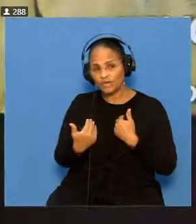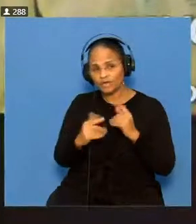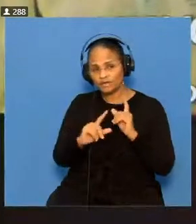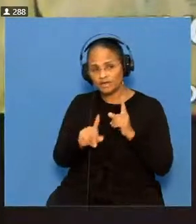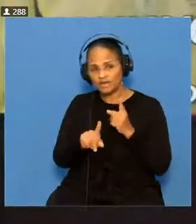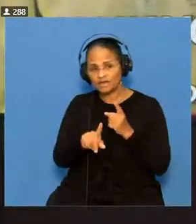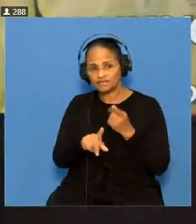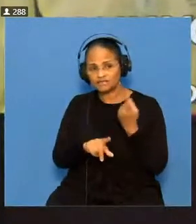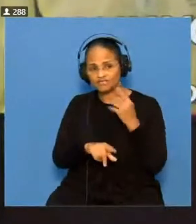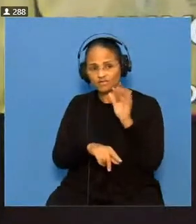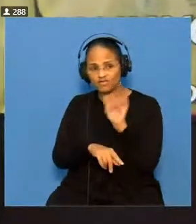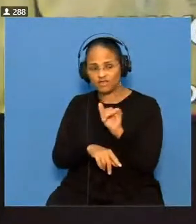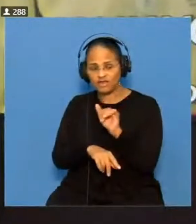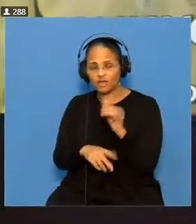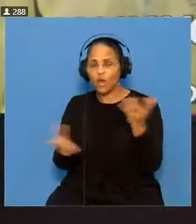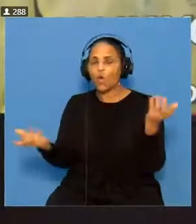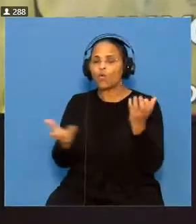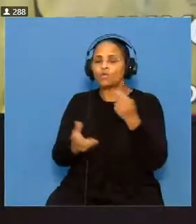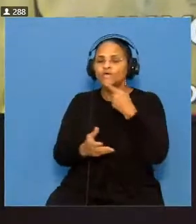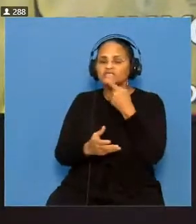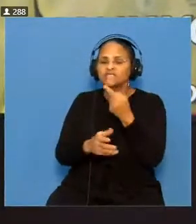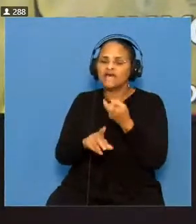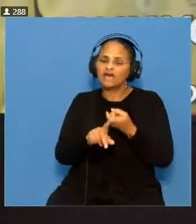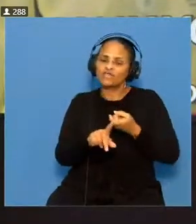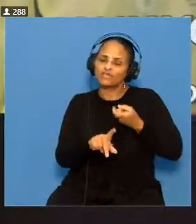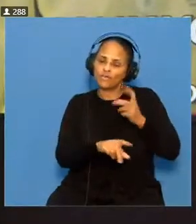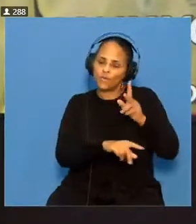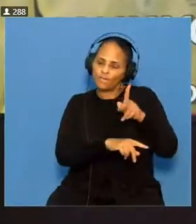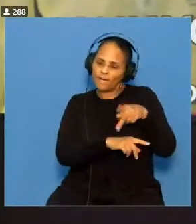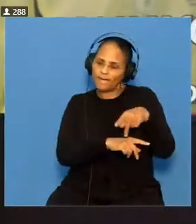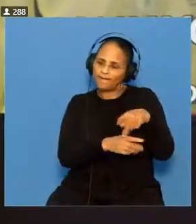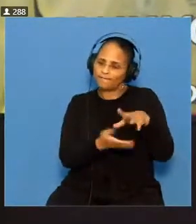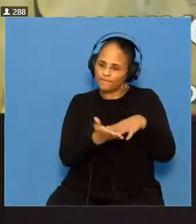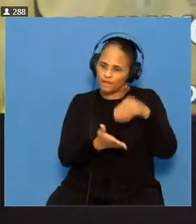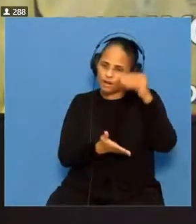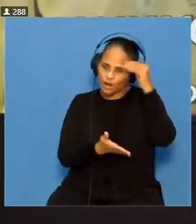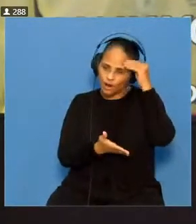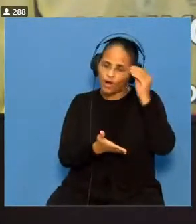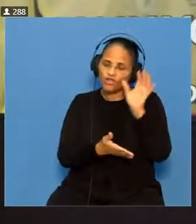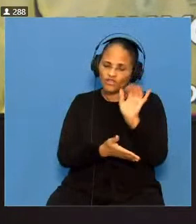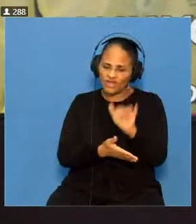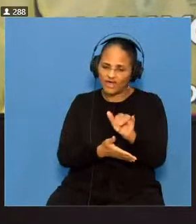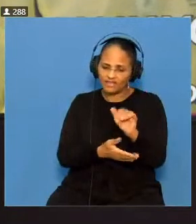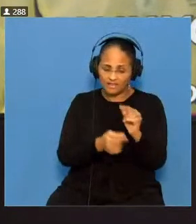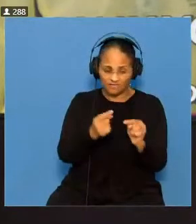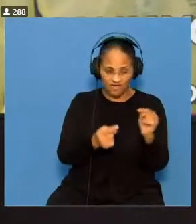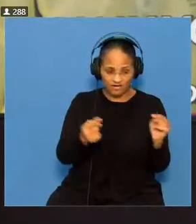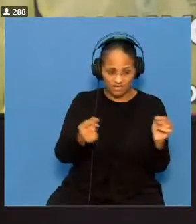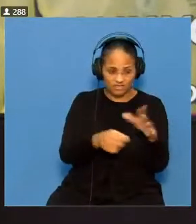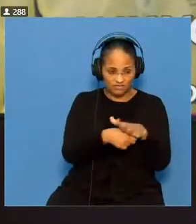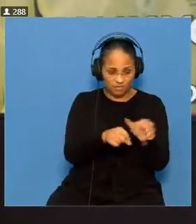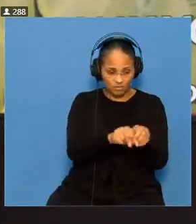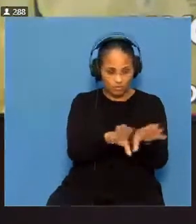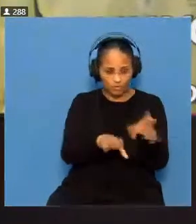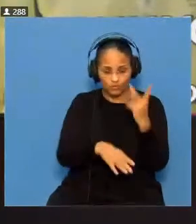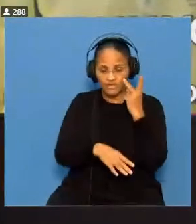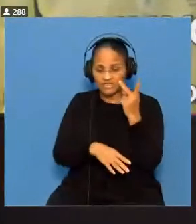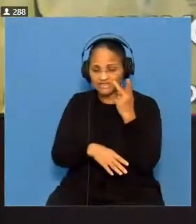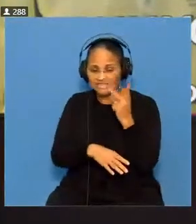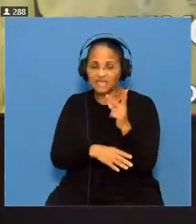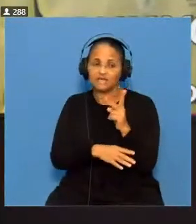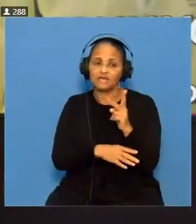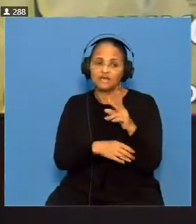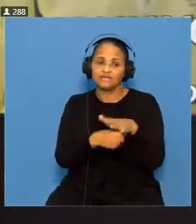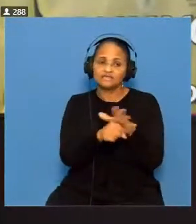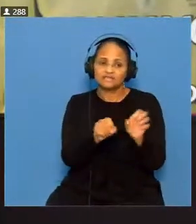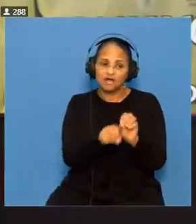What we have ascertained through the Pan American Health Organization is that the variant that we're seeing, SARS-CoV-2 variant in the